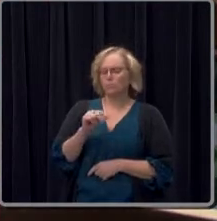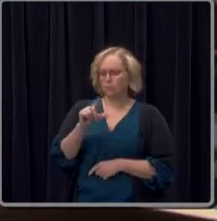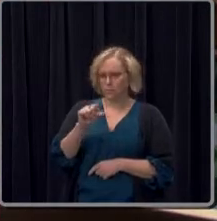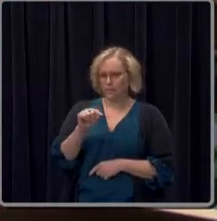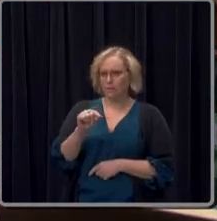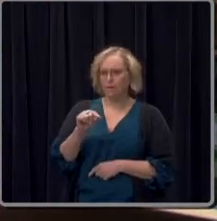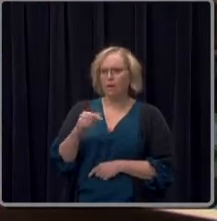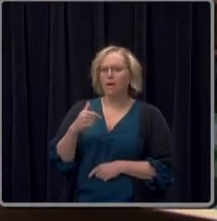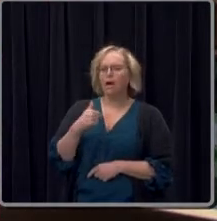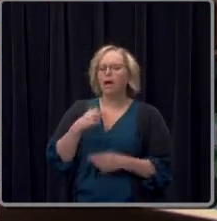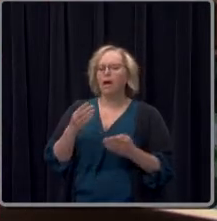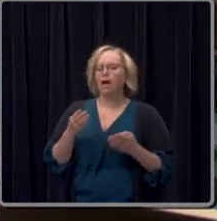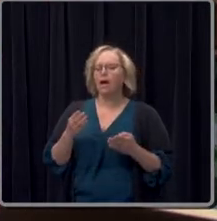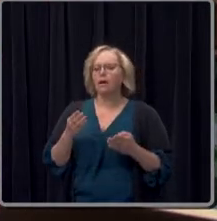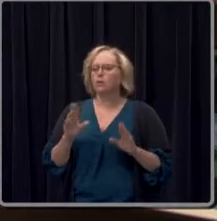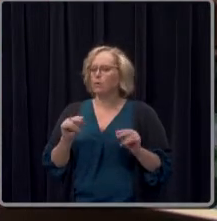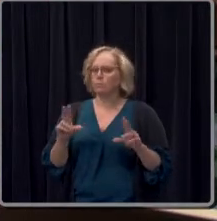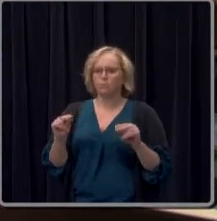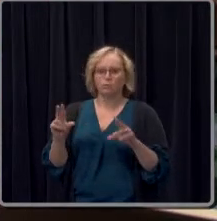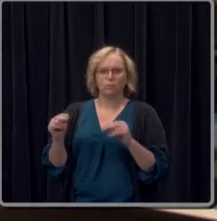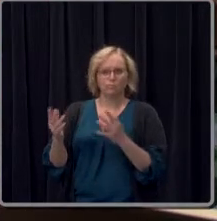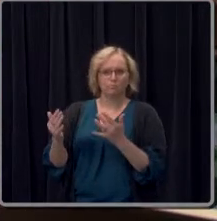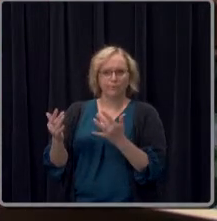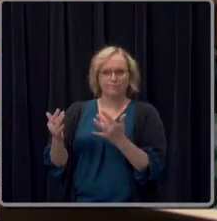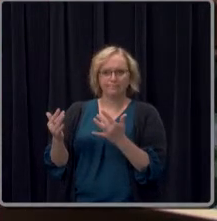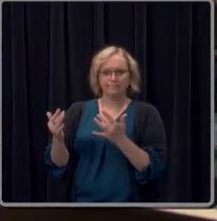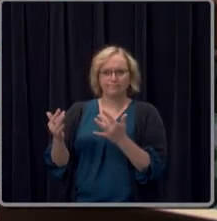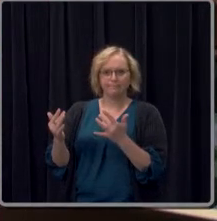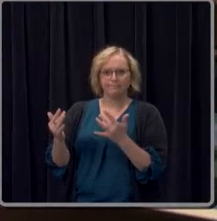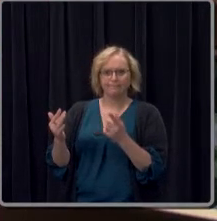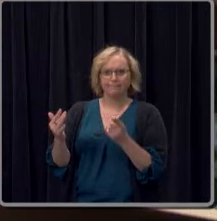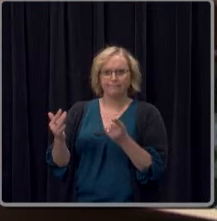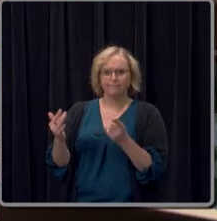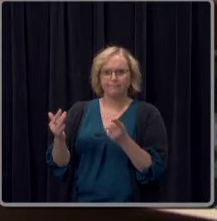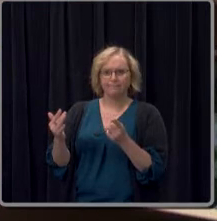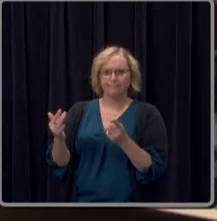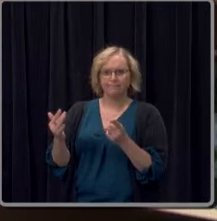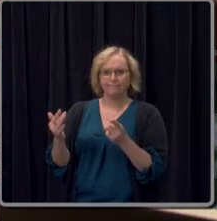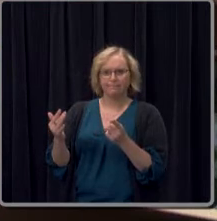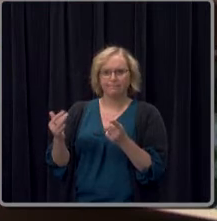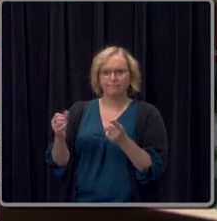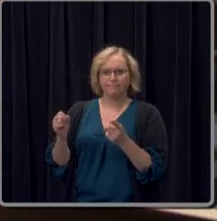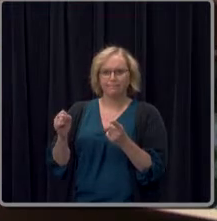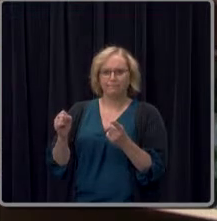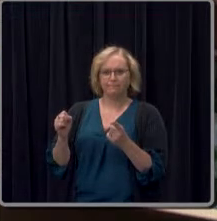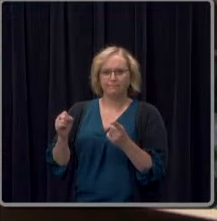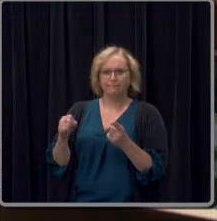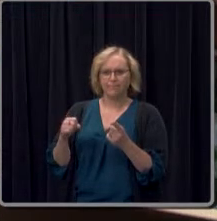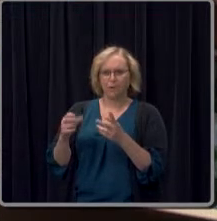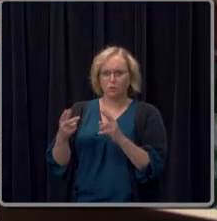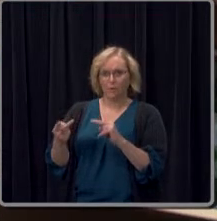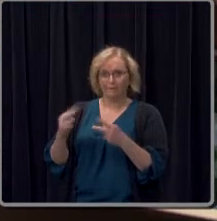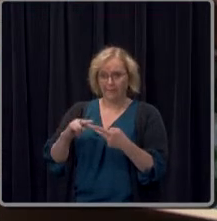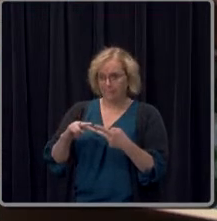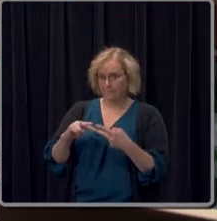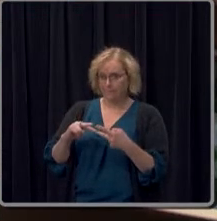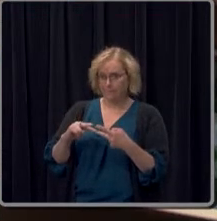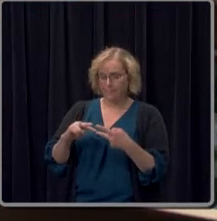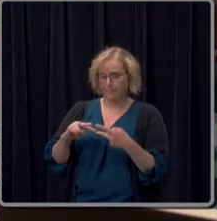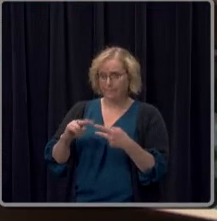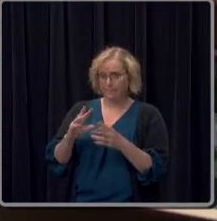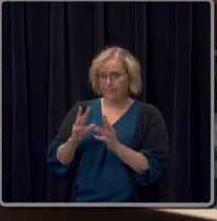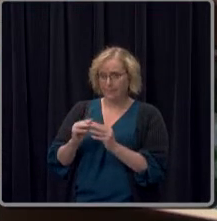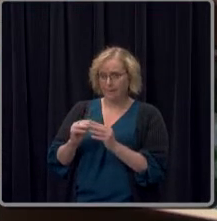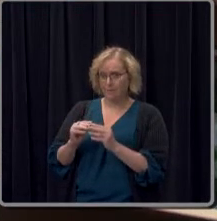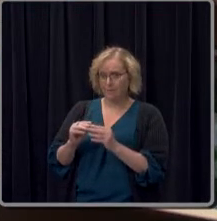I move that the board go. Nope, 10, I think. Yeah, they were backwards. Do you want to flip them? Do